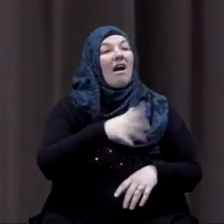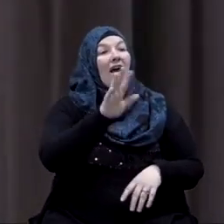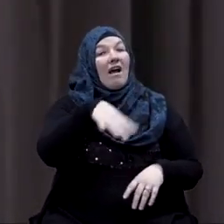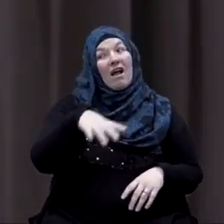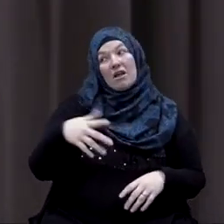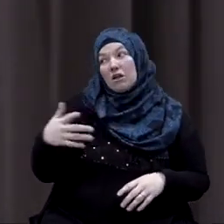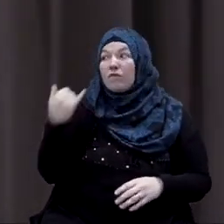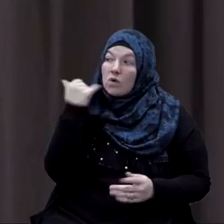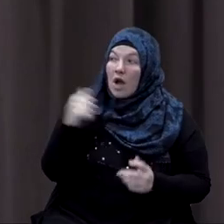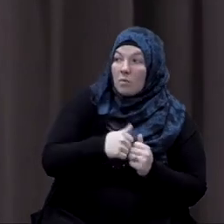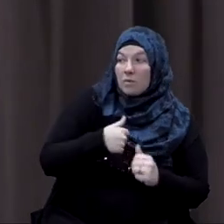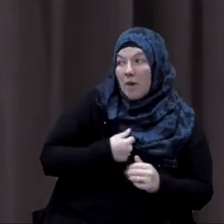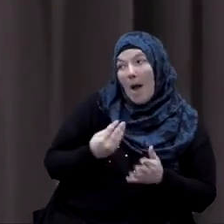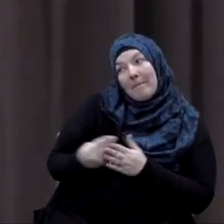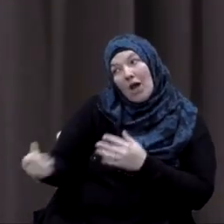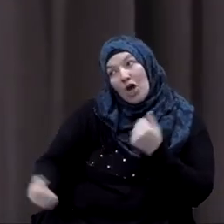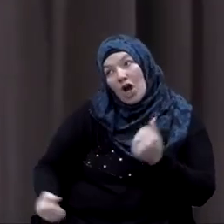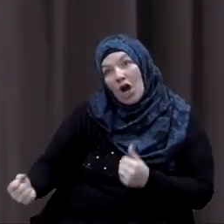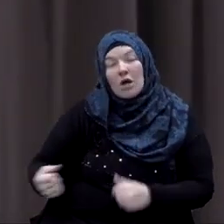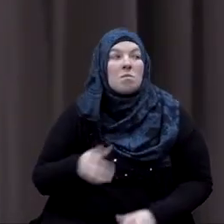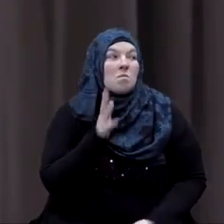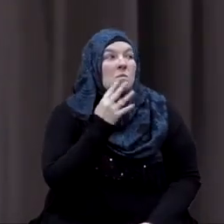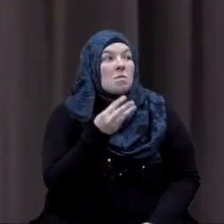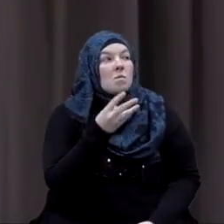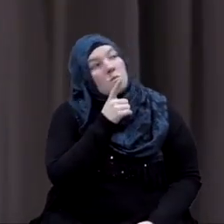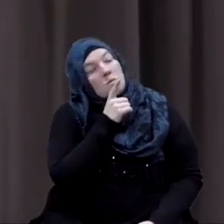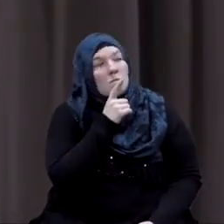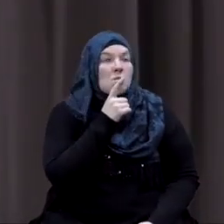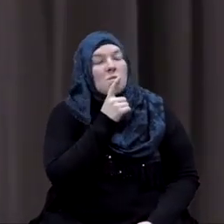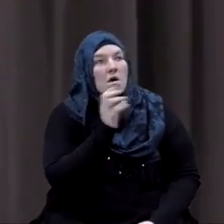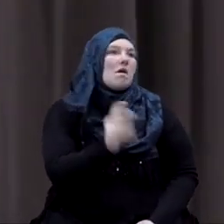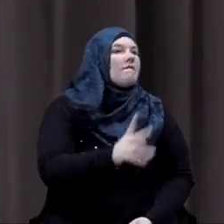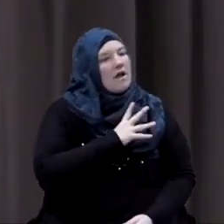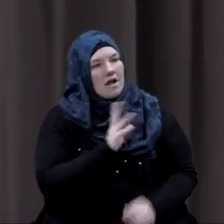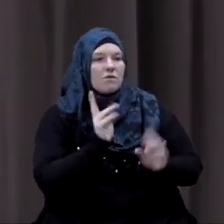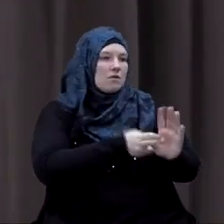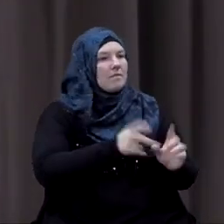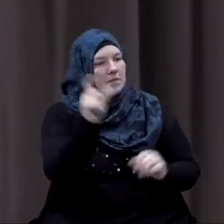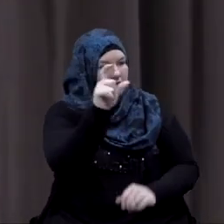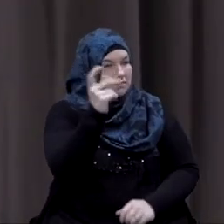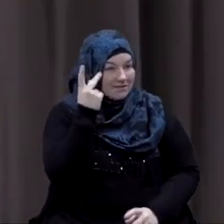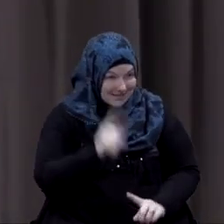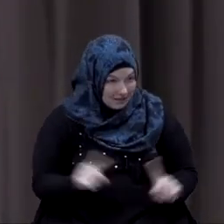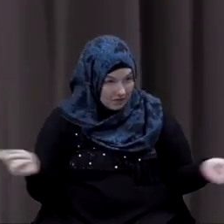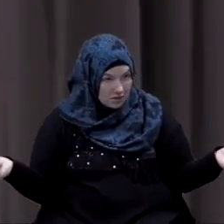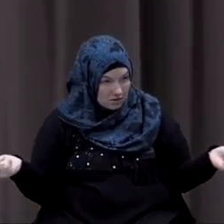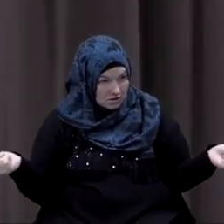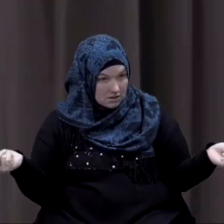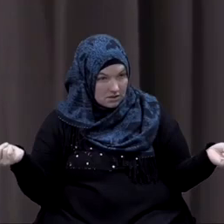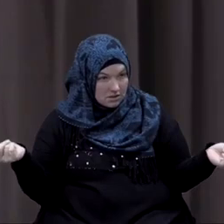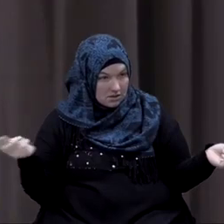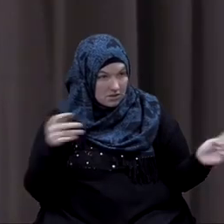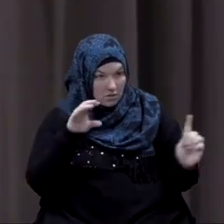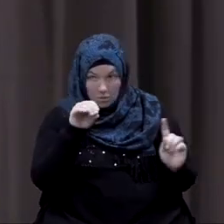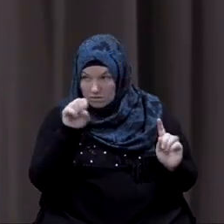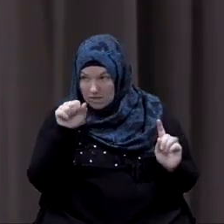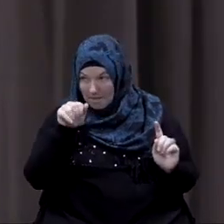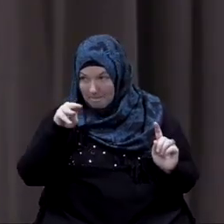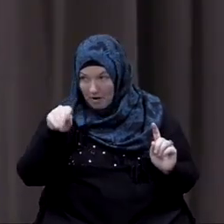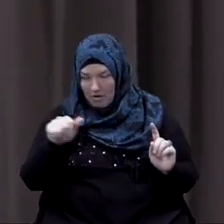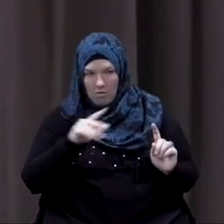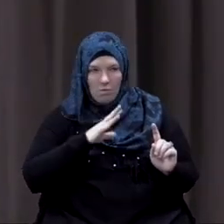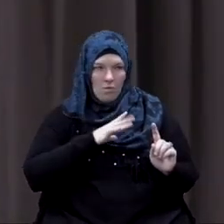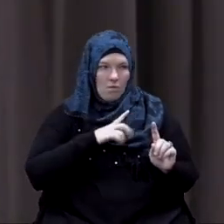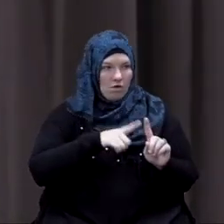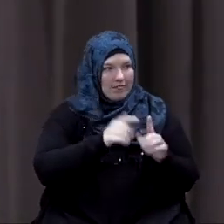month. You see the standards? You see the difference? So if we keep lowering